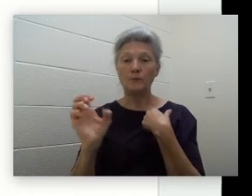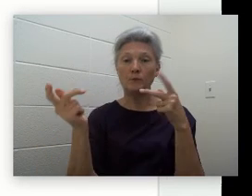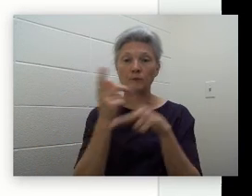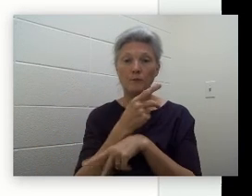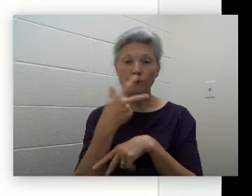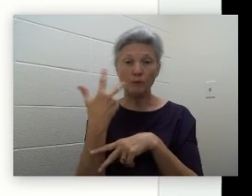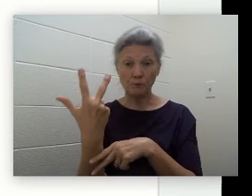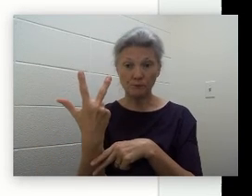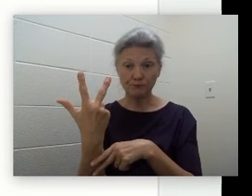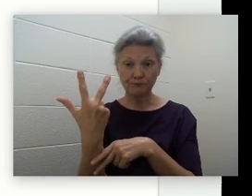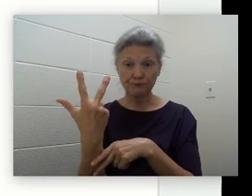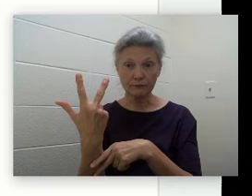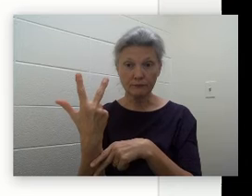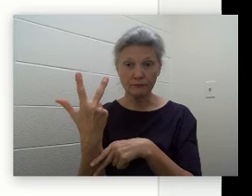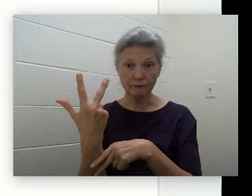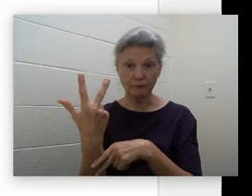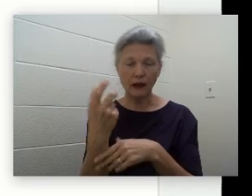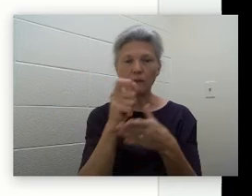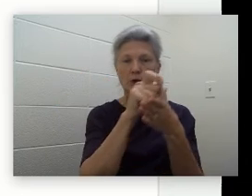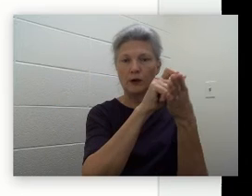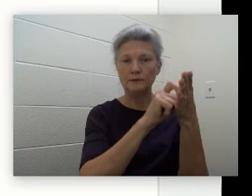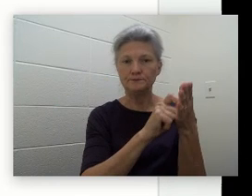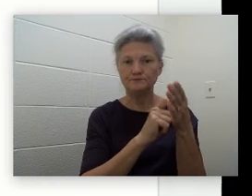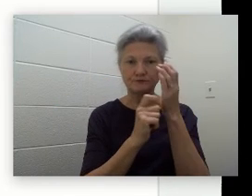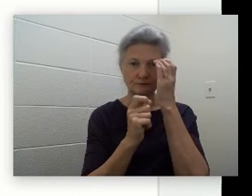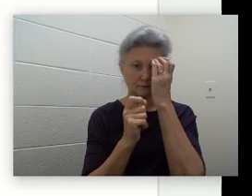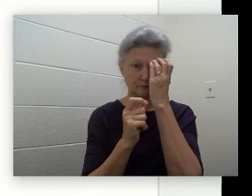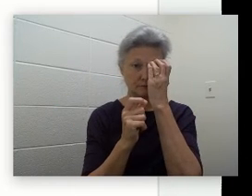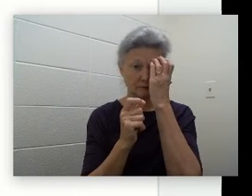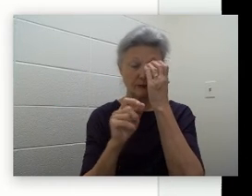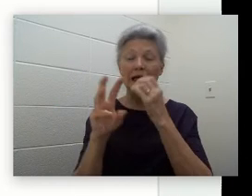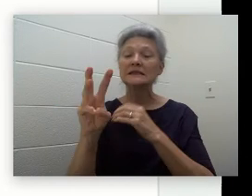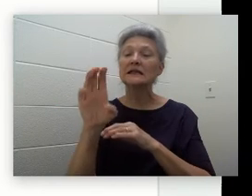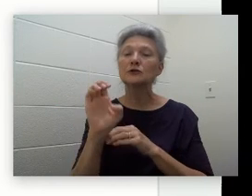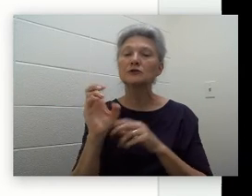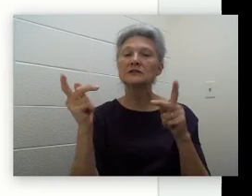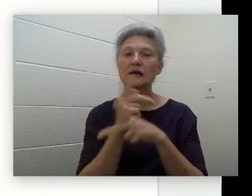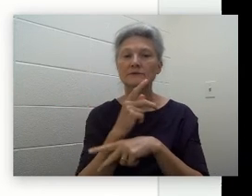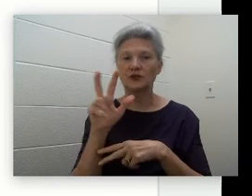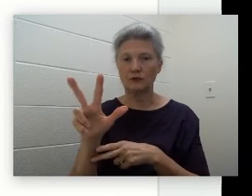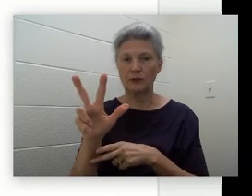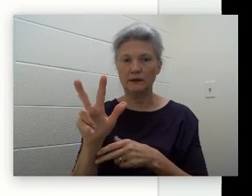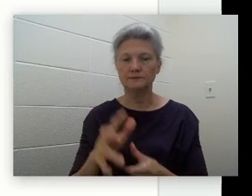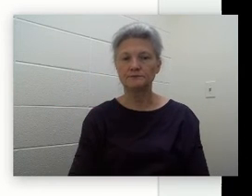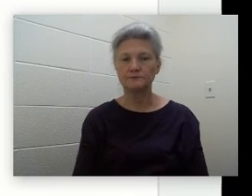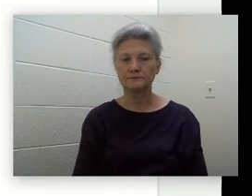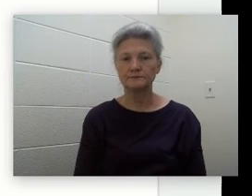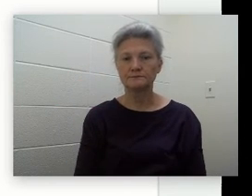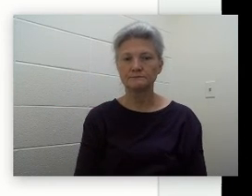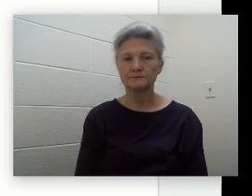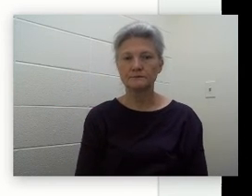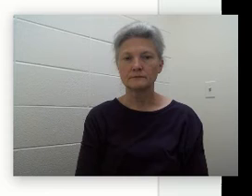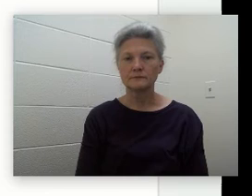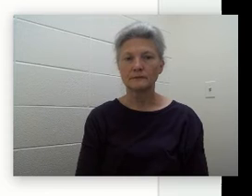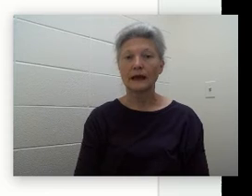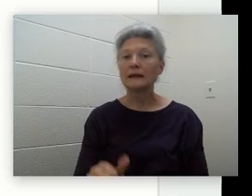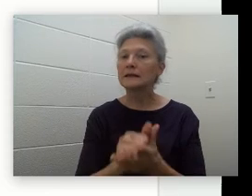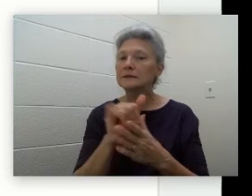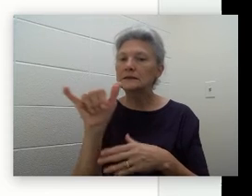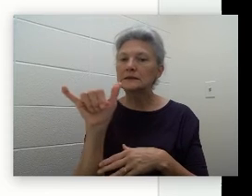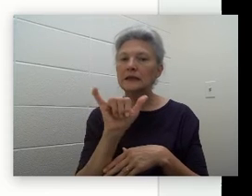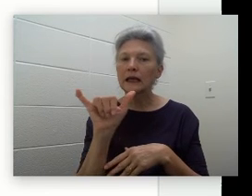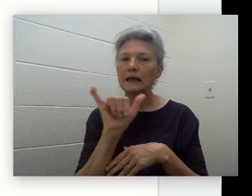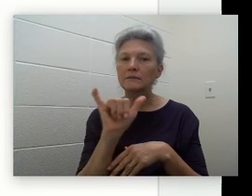3, and I'm going to jot that down over here, 600 times 3, that would be the same